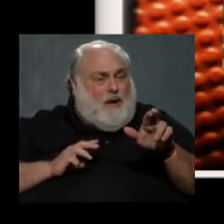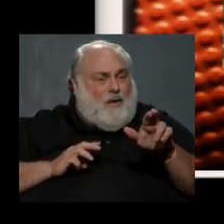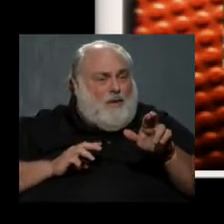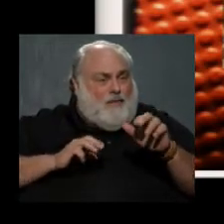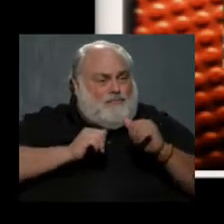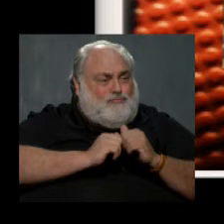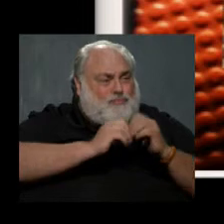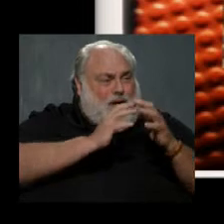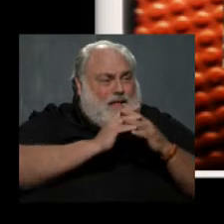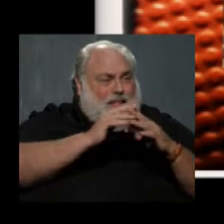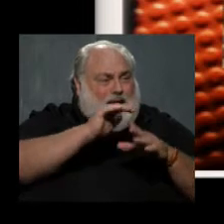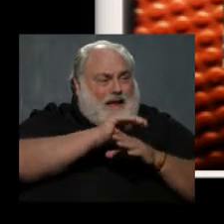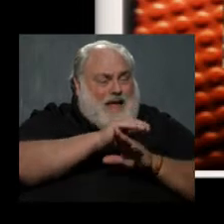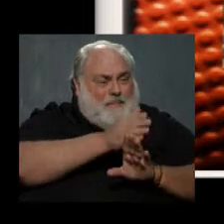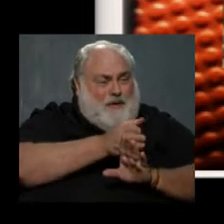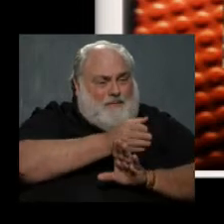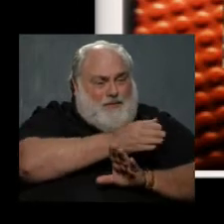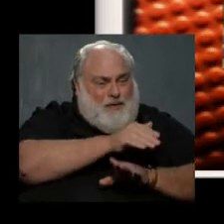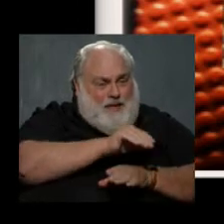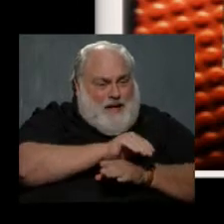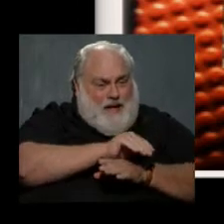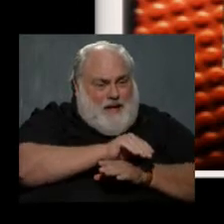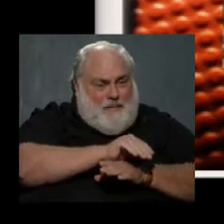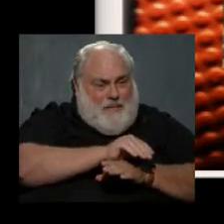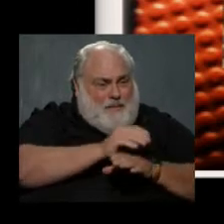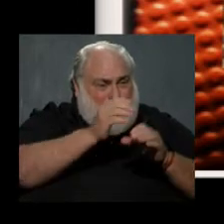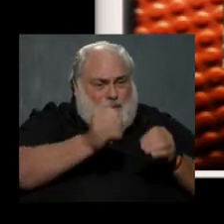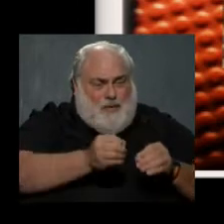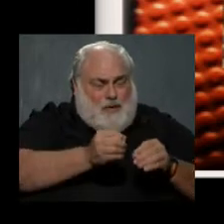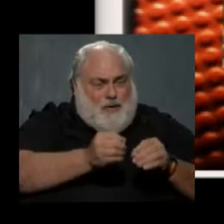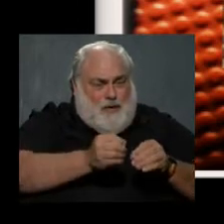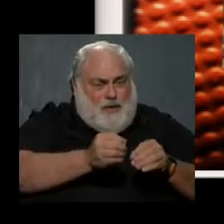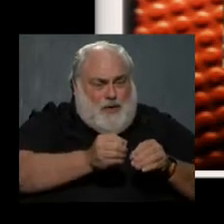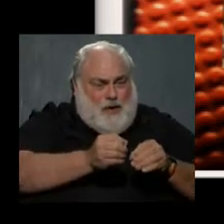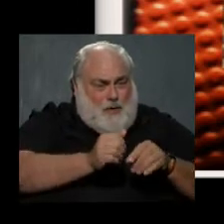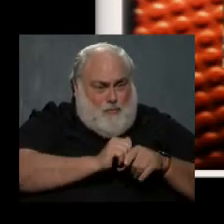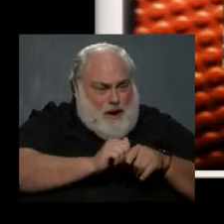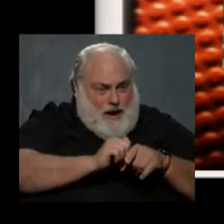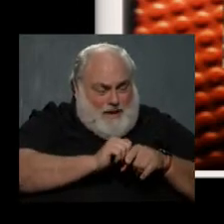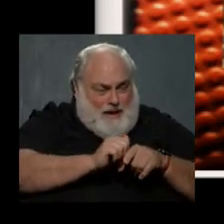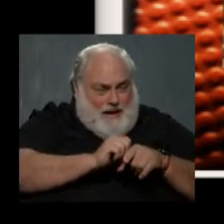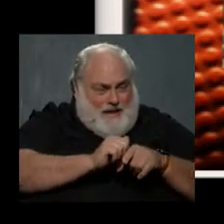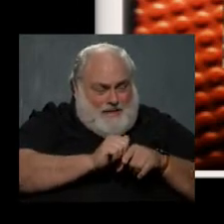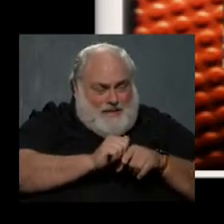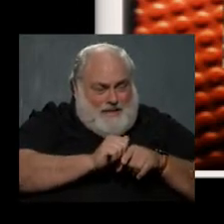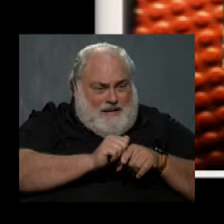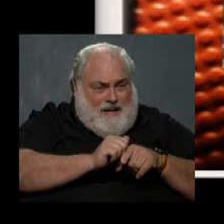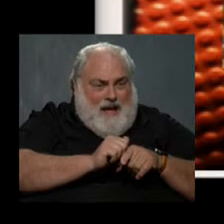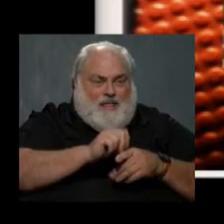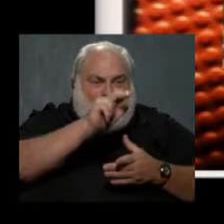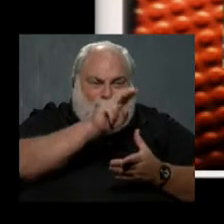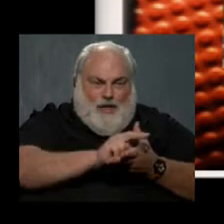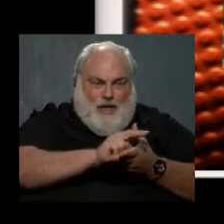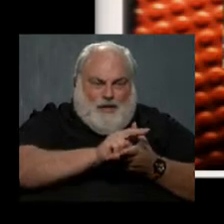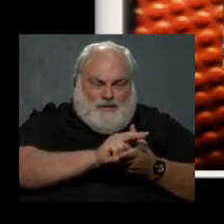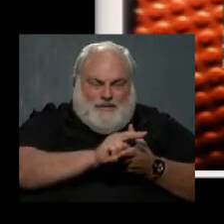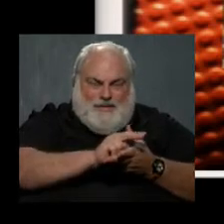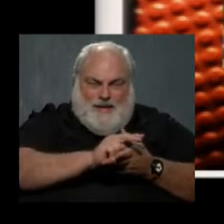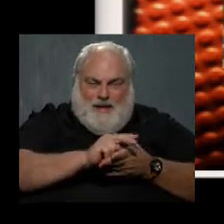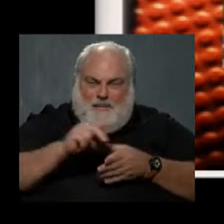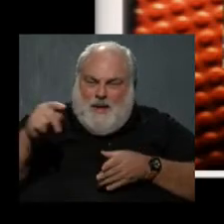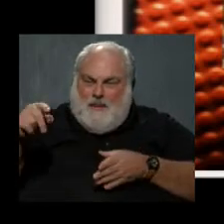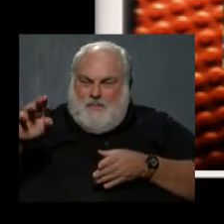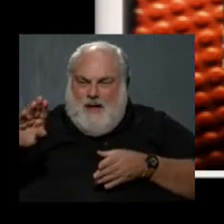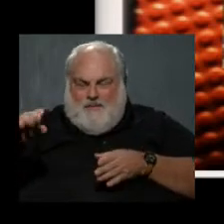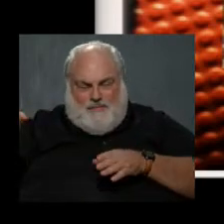game. The lack of practice was evident as Pine Bluff beat Little Rock.